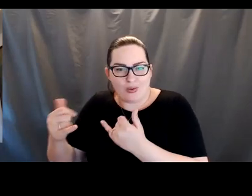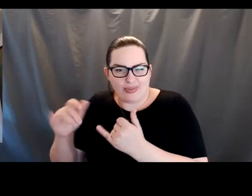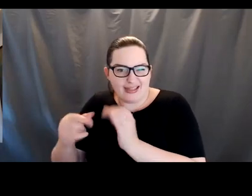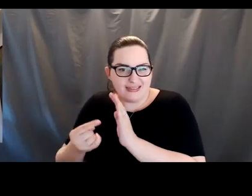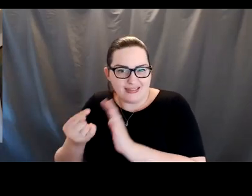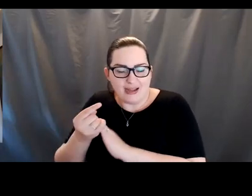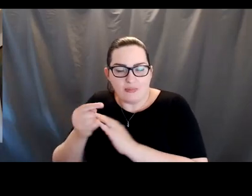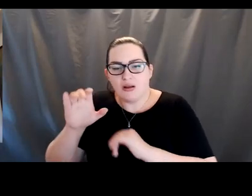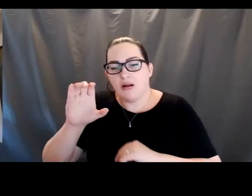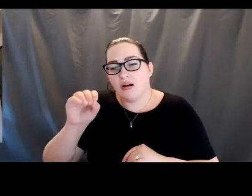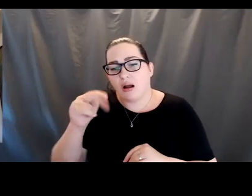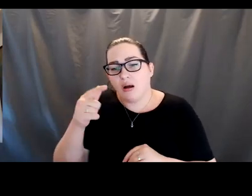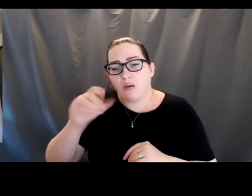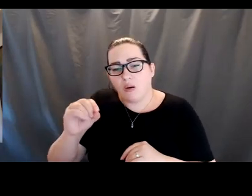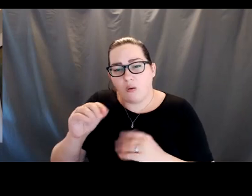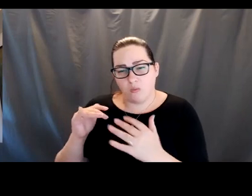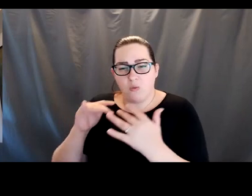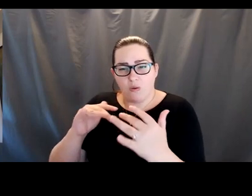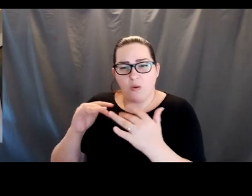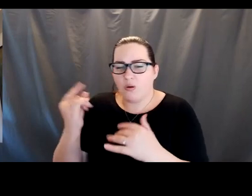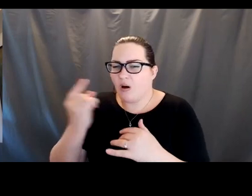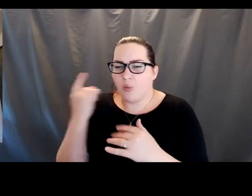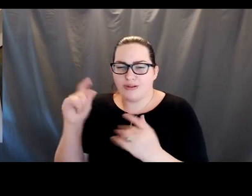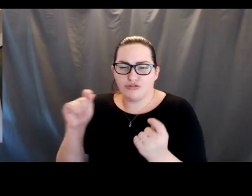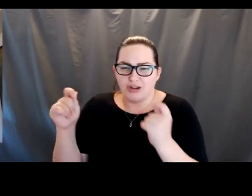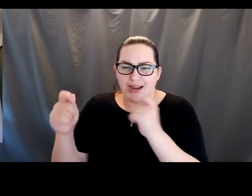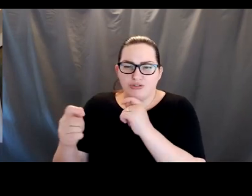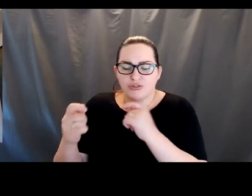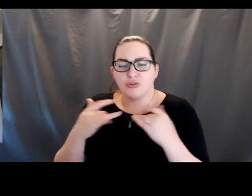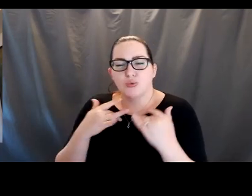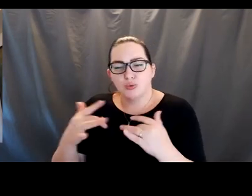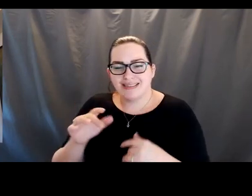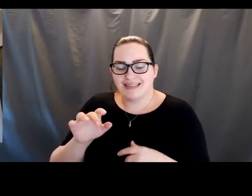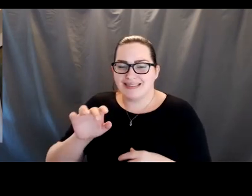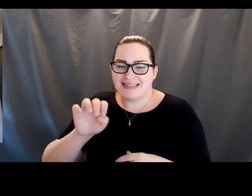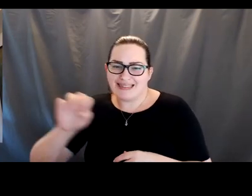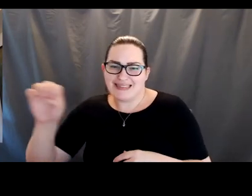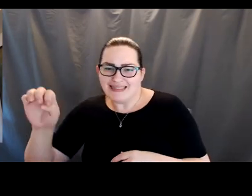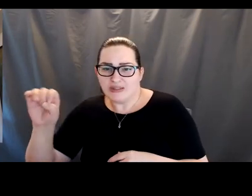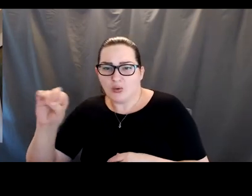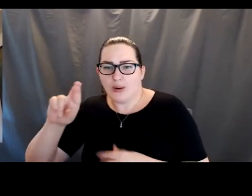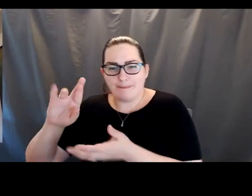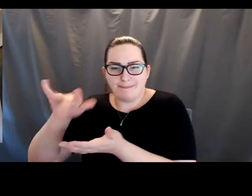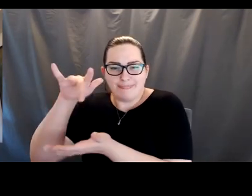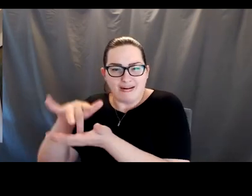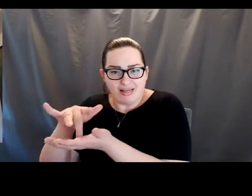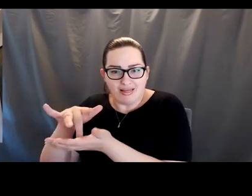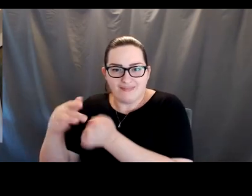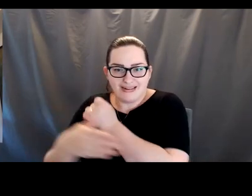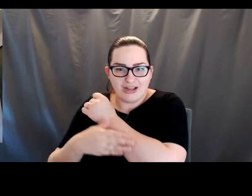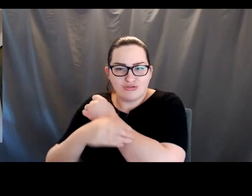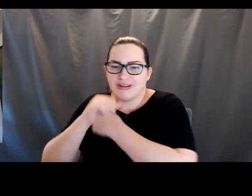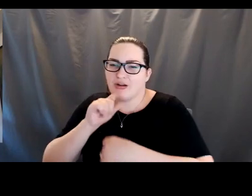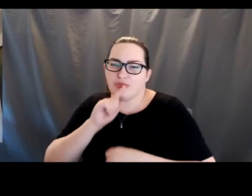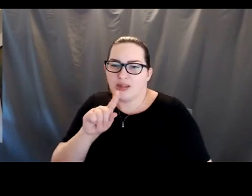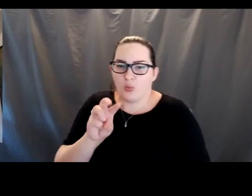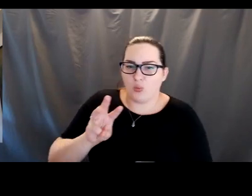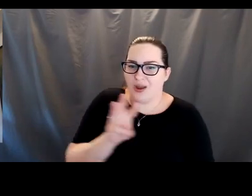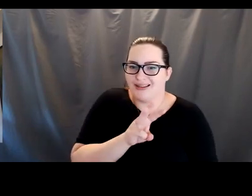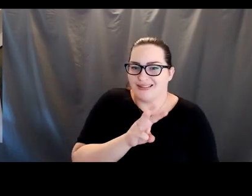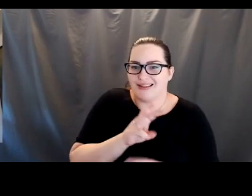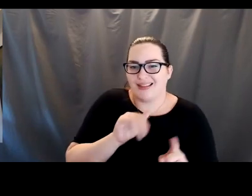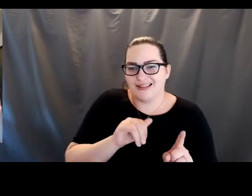different groups. It's usually in the east or like the middle of the country, not so much on the west, which is where Kinshasa, the capital, is.